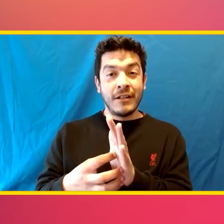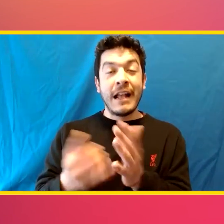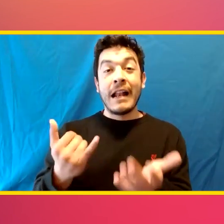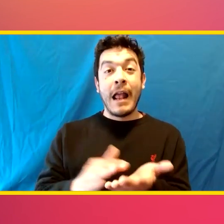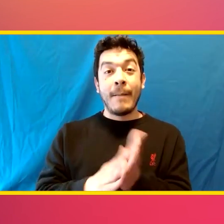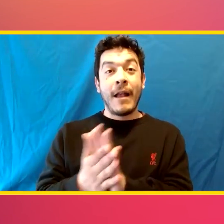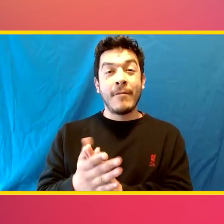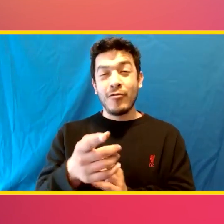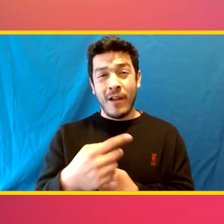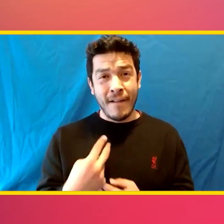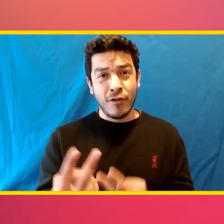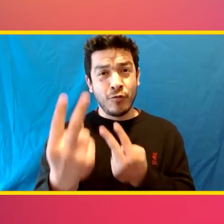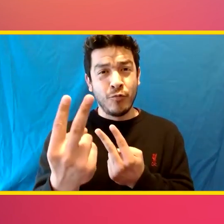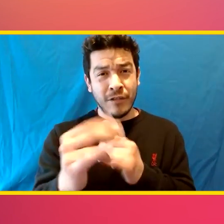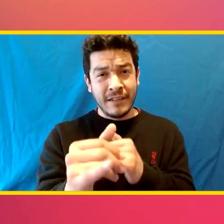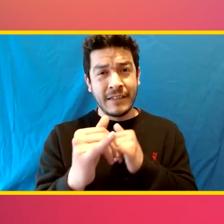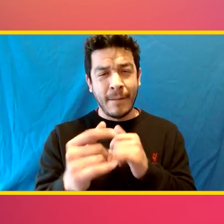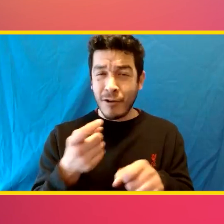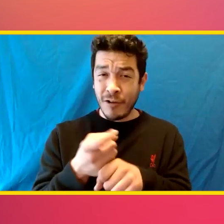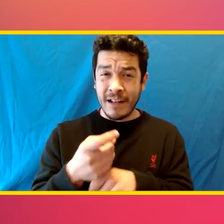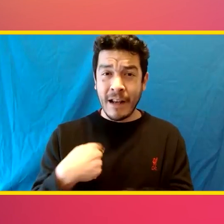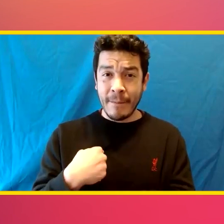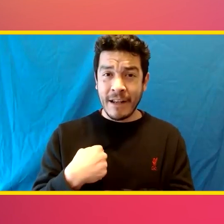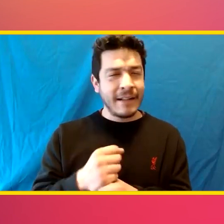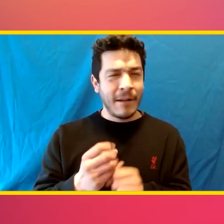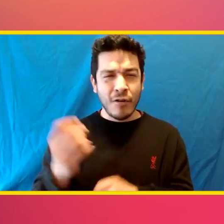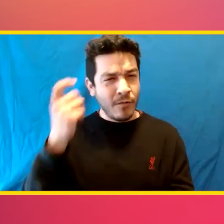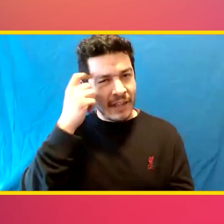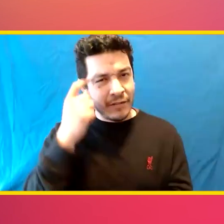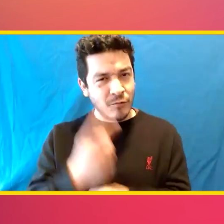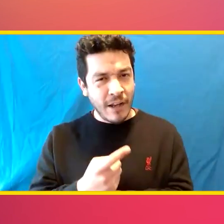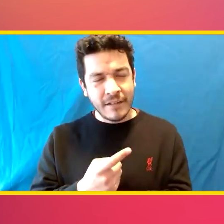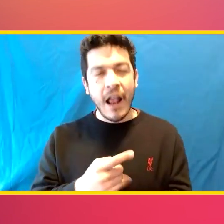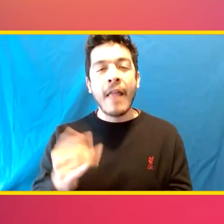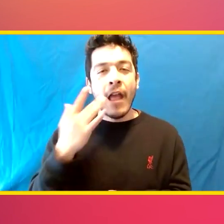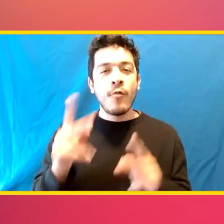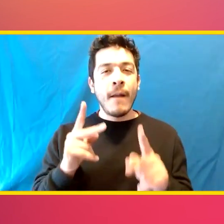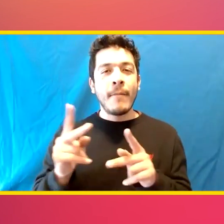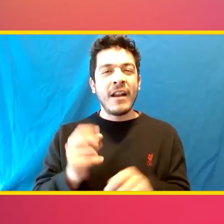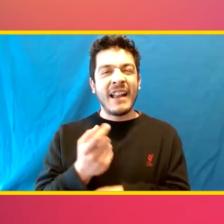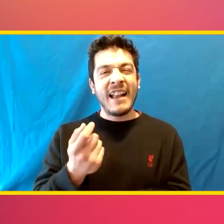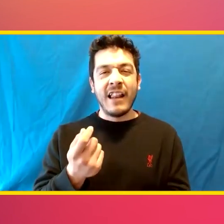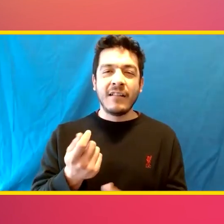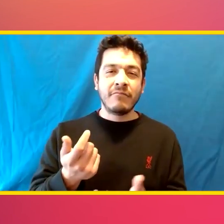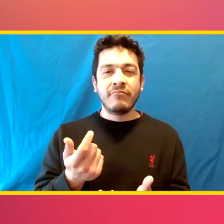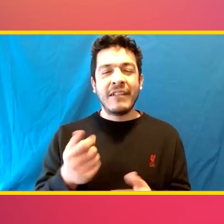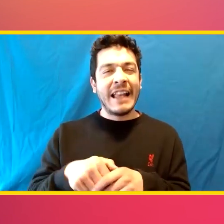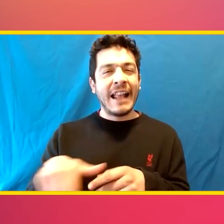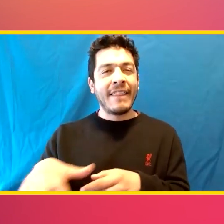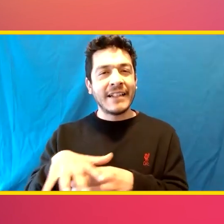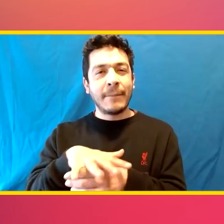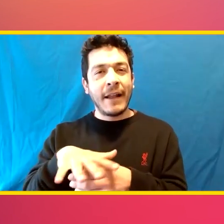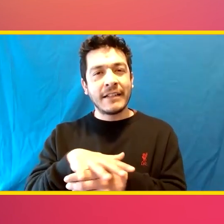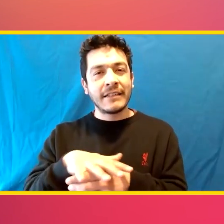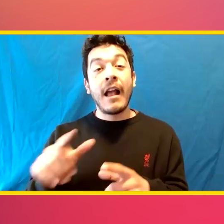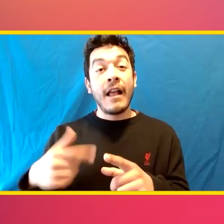now you get two cookies? Are you kidding me? That makes no sense, right? This is where people get kind of in this space.